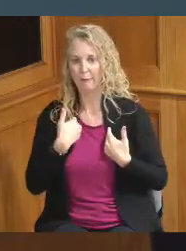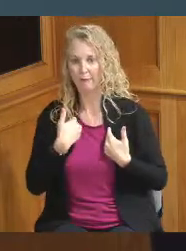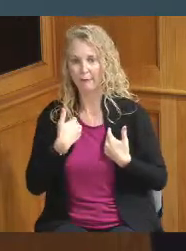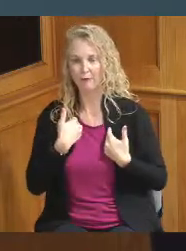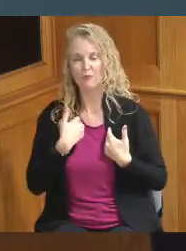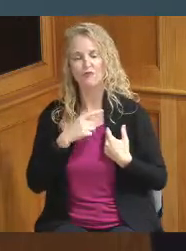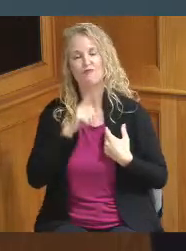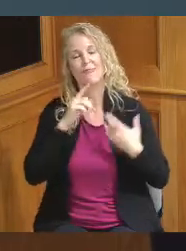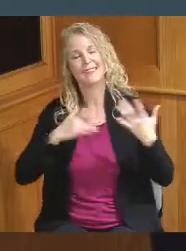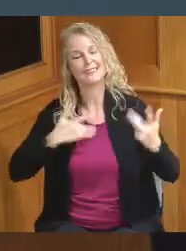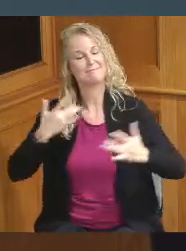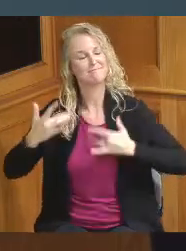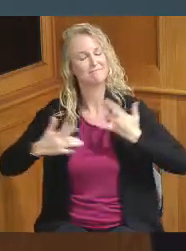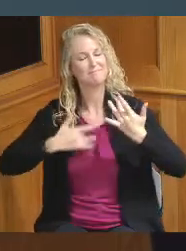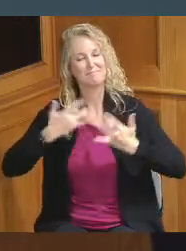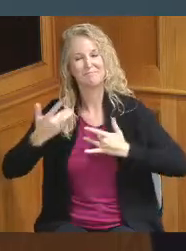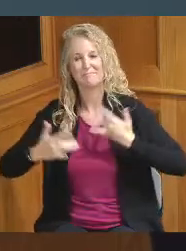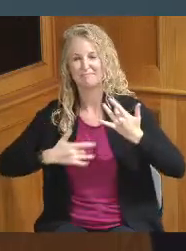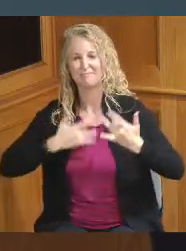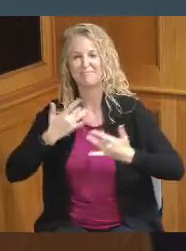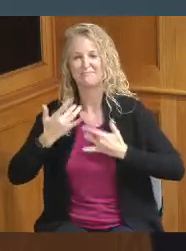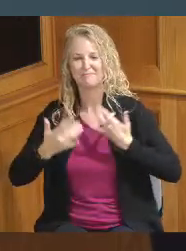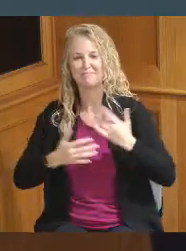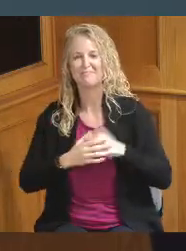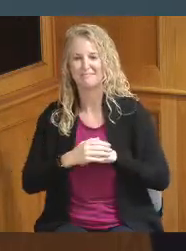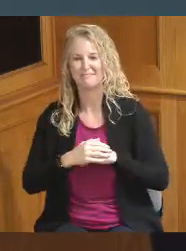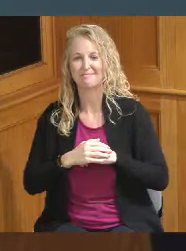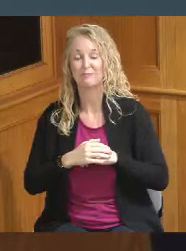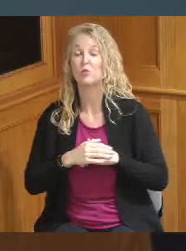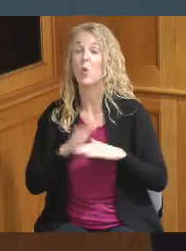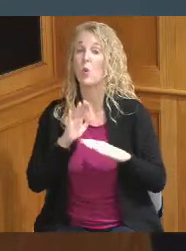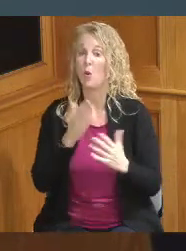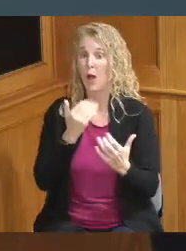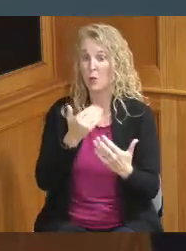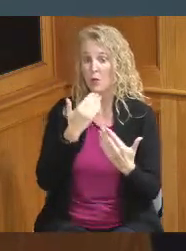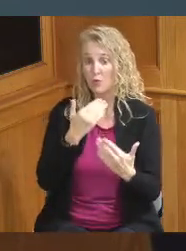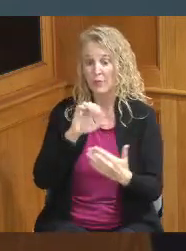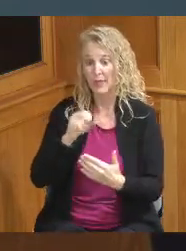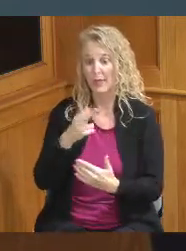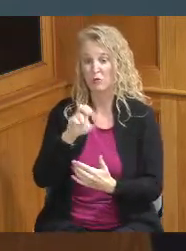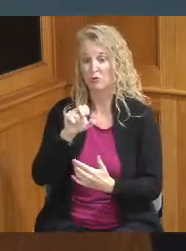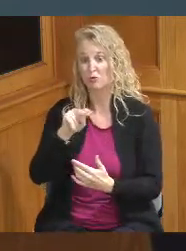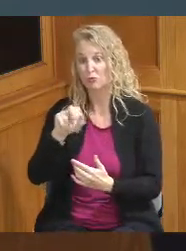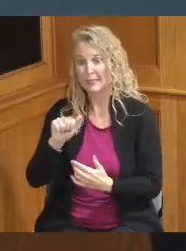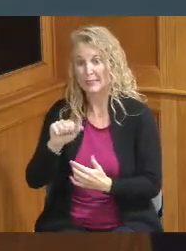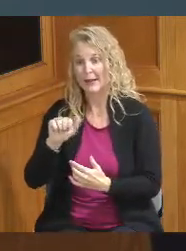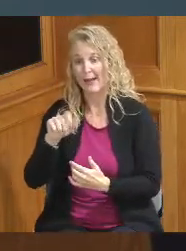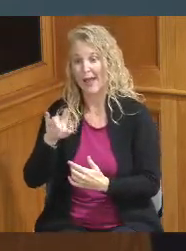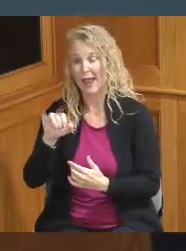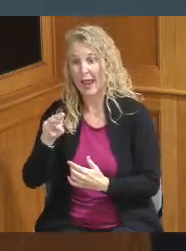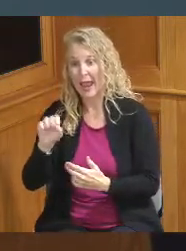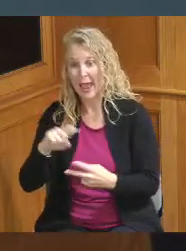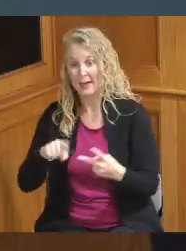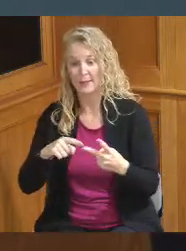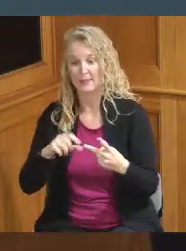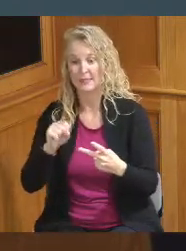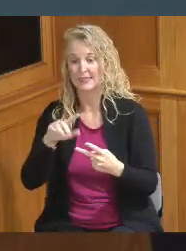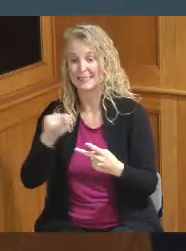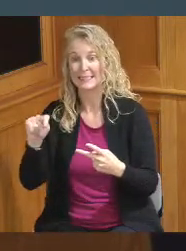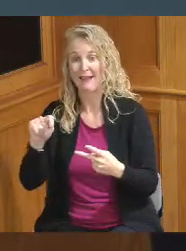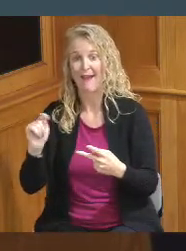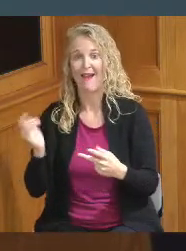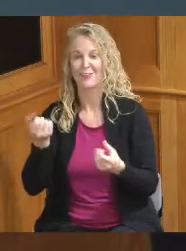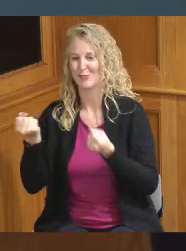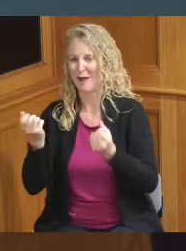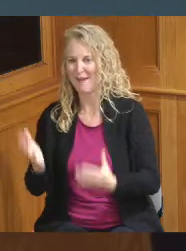very excited, more to come. Also want to give a shout out to Trevina Adams and Scott, our driver, is doing